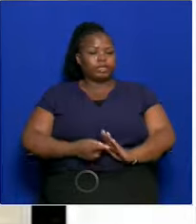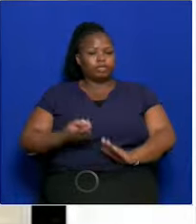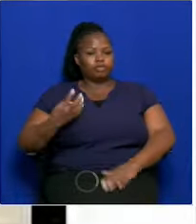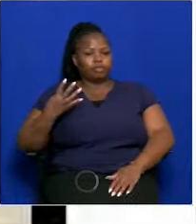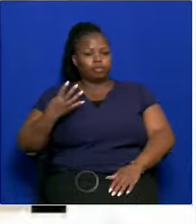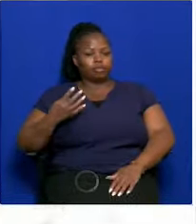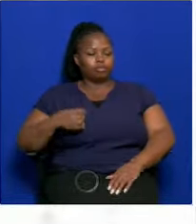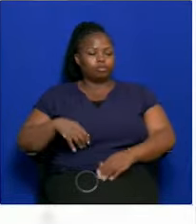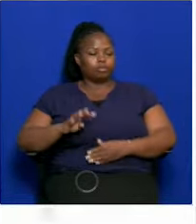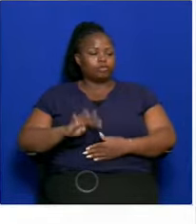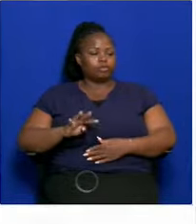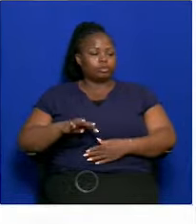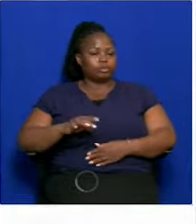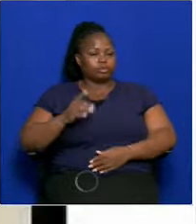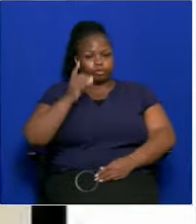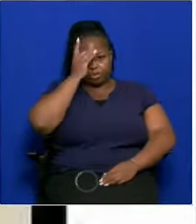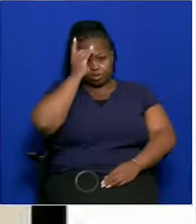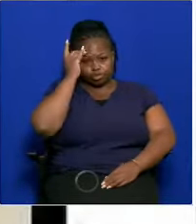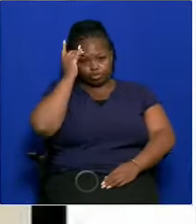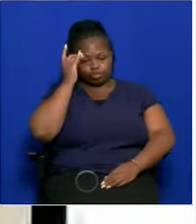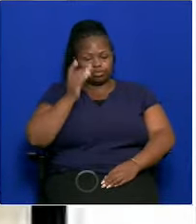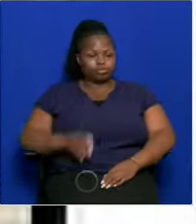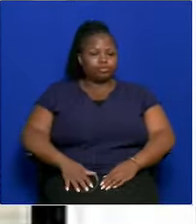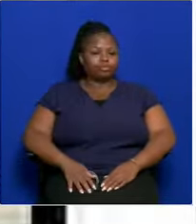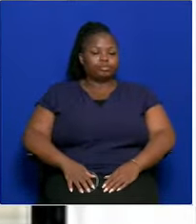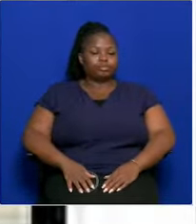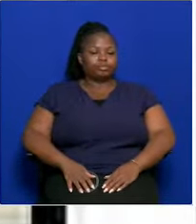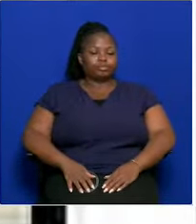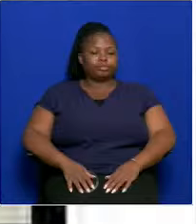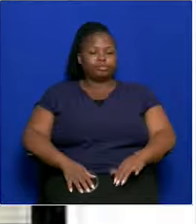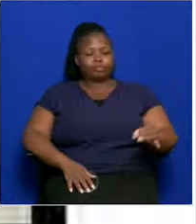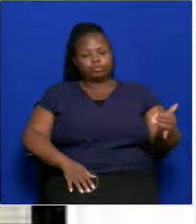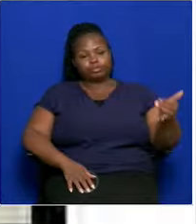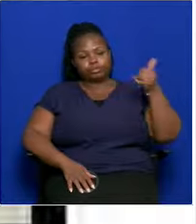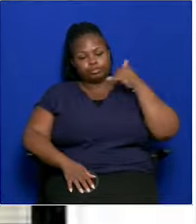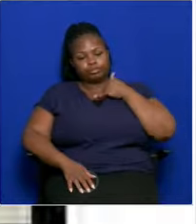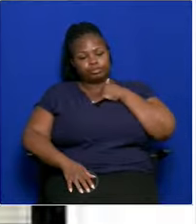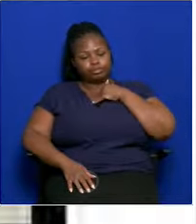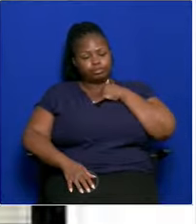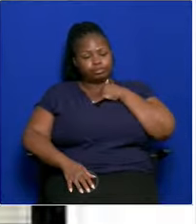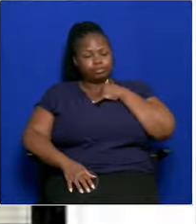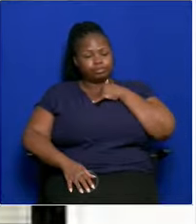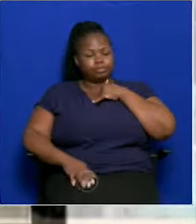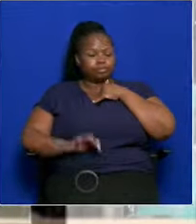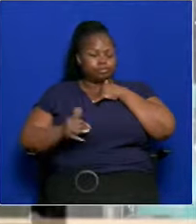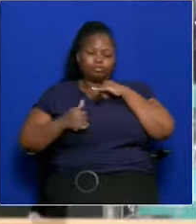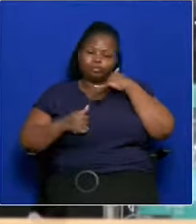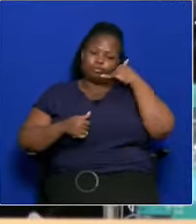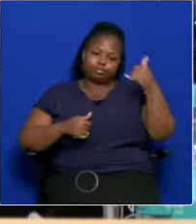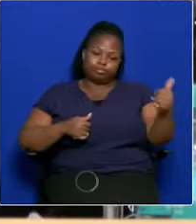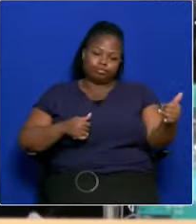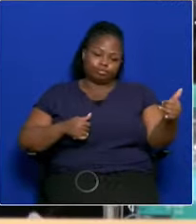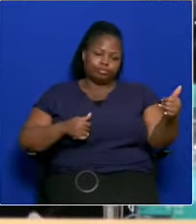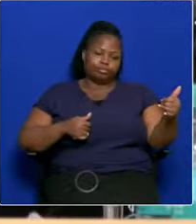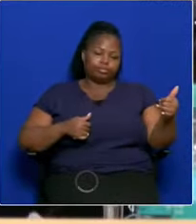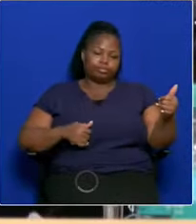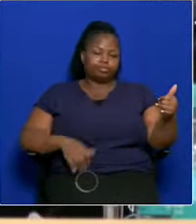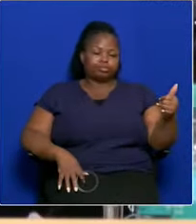March, he calls you. Then you return the call again on the